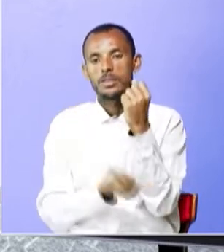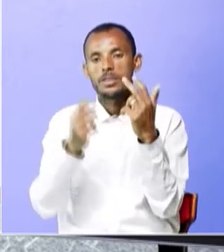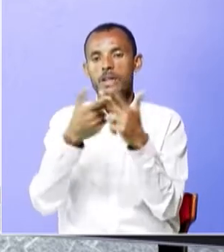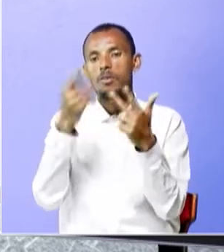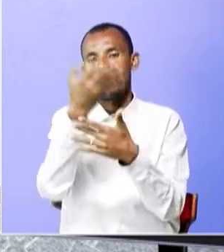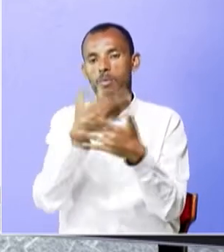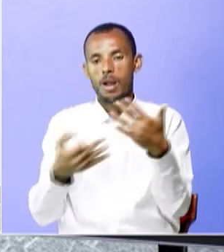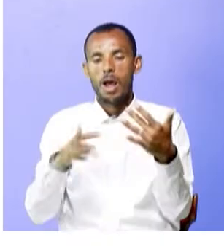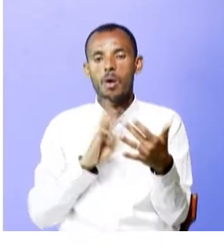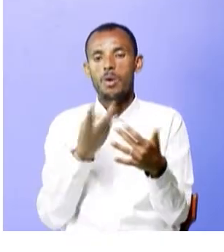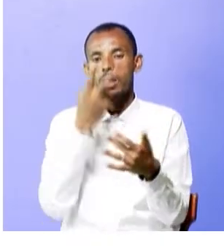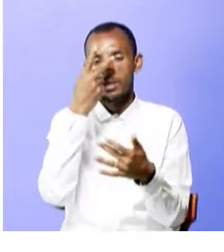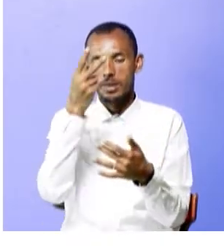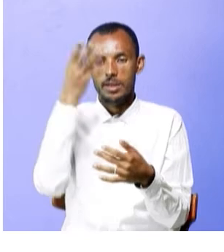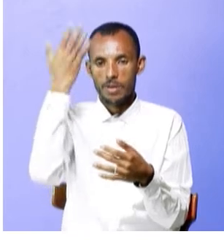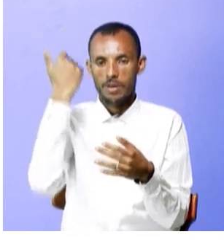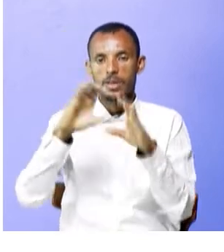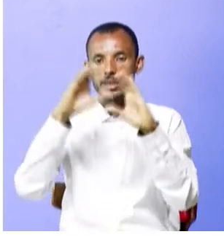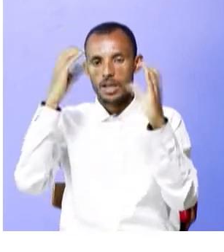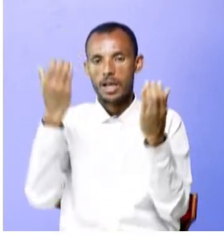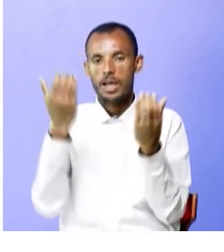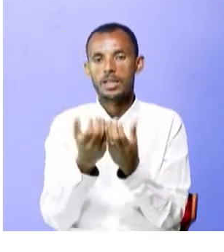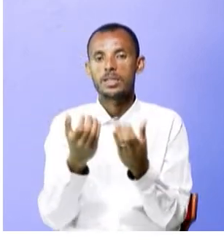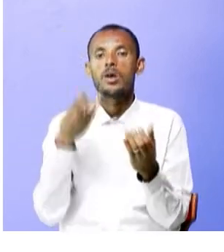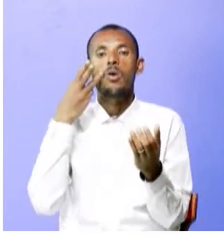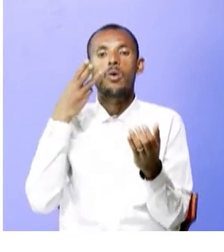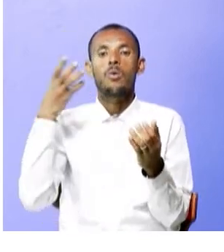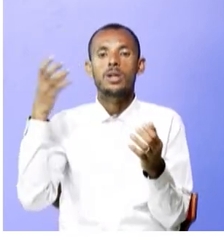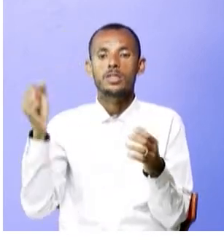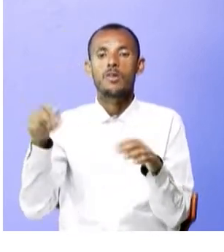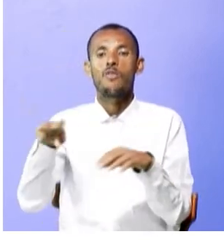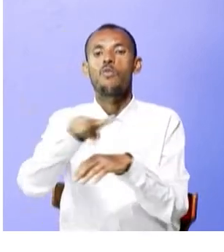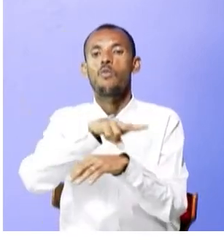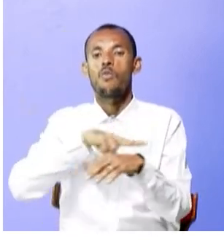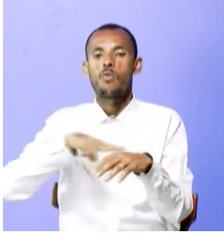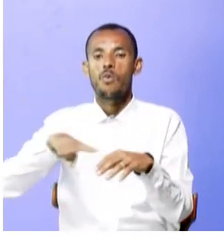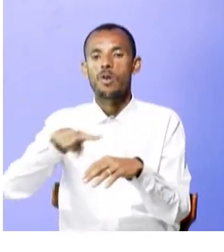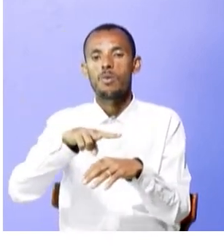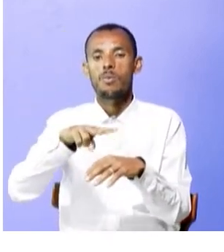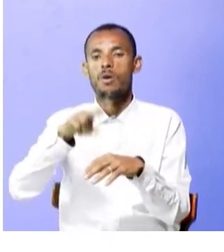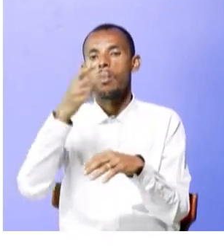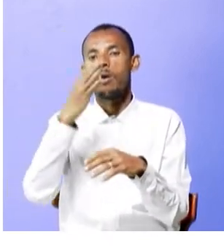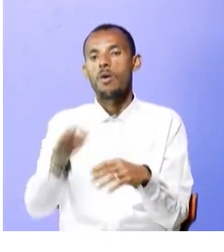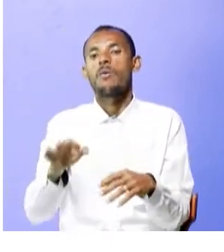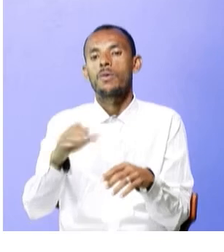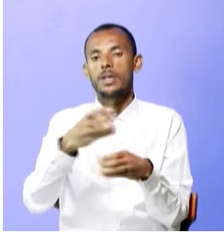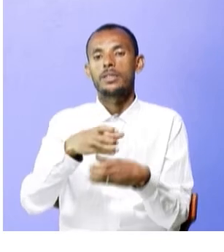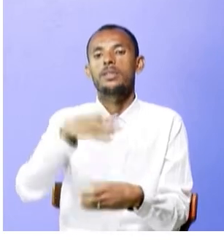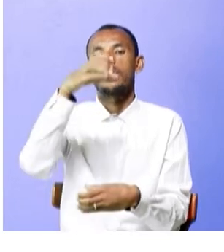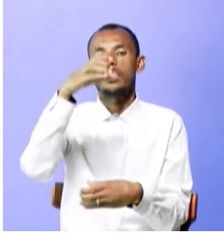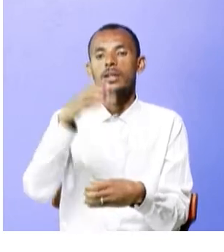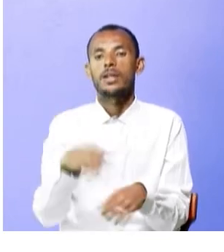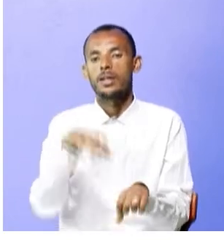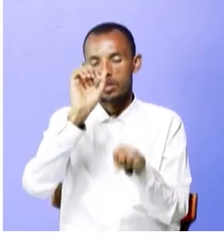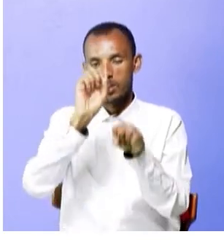we've seen in the previous lesson was about the volume of a cylinder. Okay,